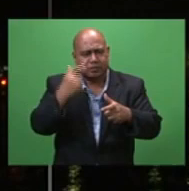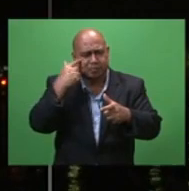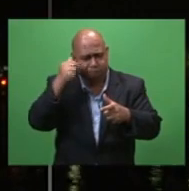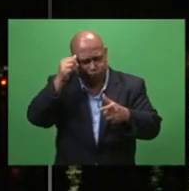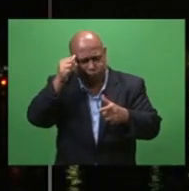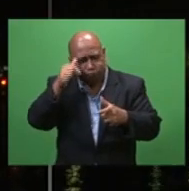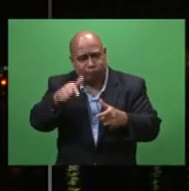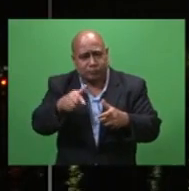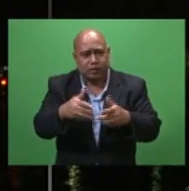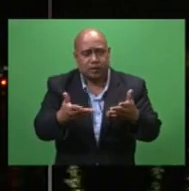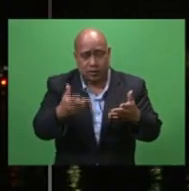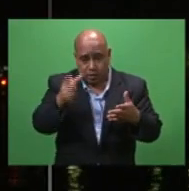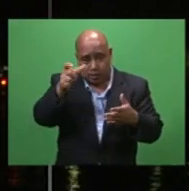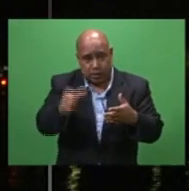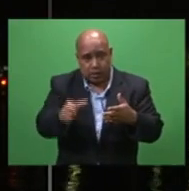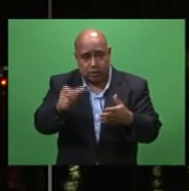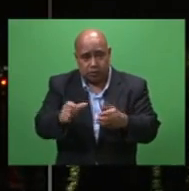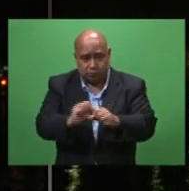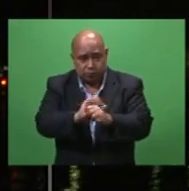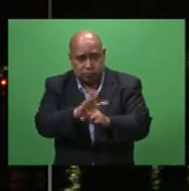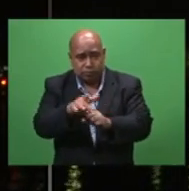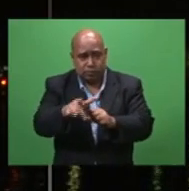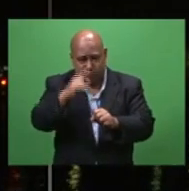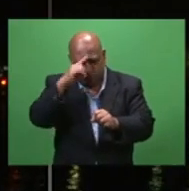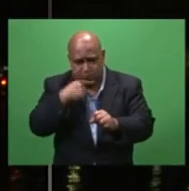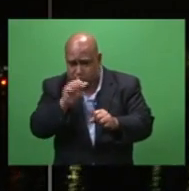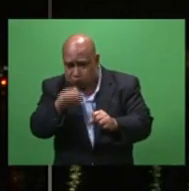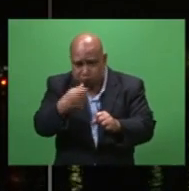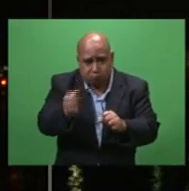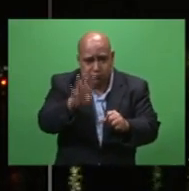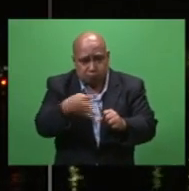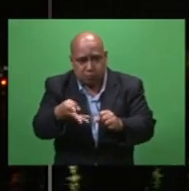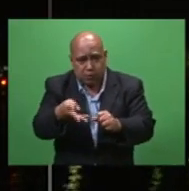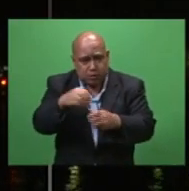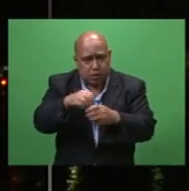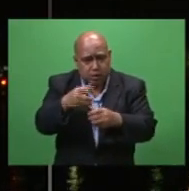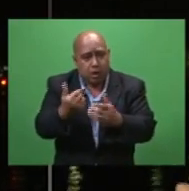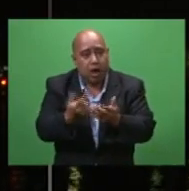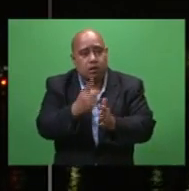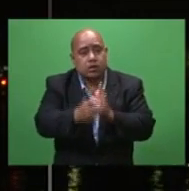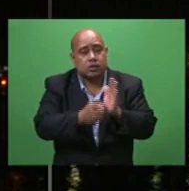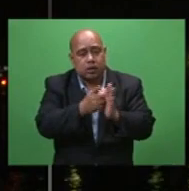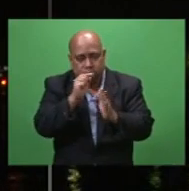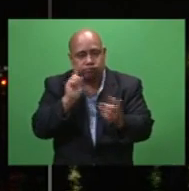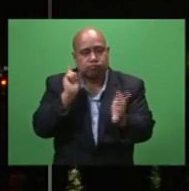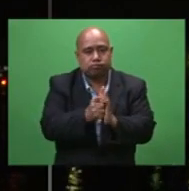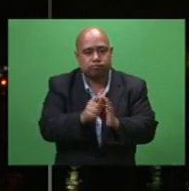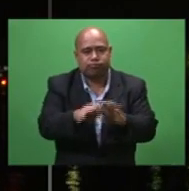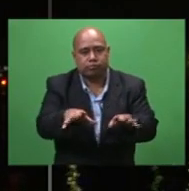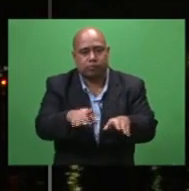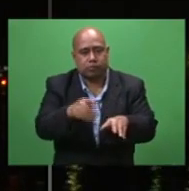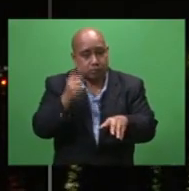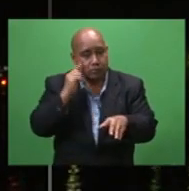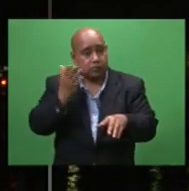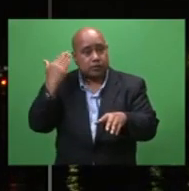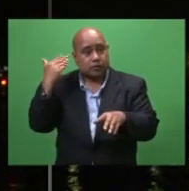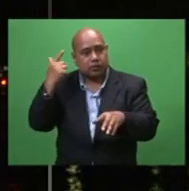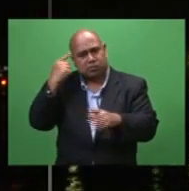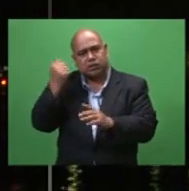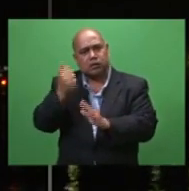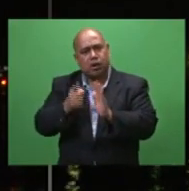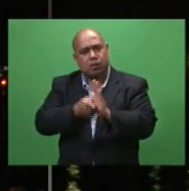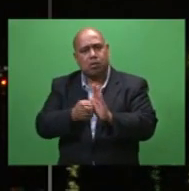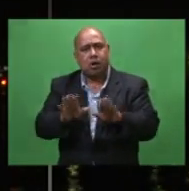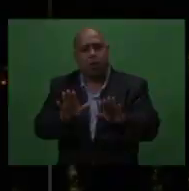COVID-19 within an hour. Previous tests took close to 6 hours before results could be confirmed. Maggie Boyle tells us more.